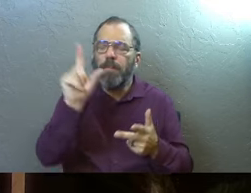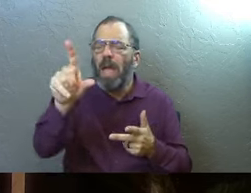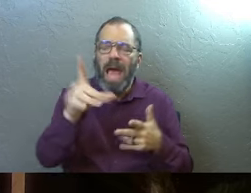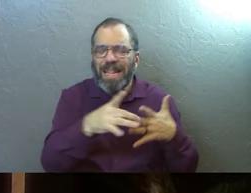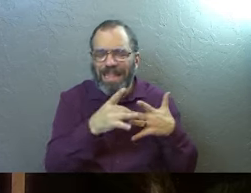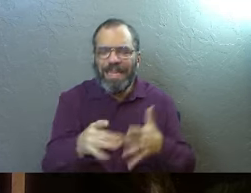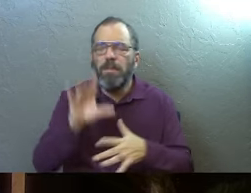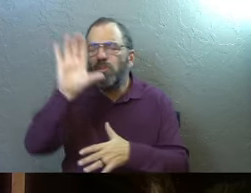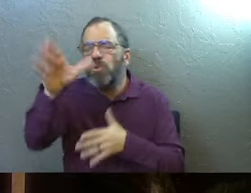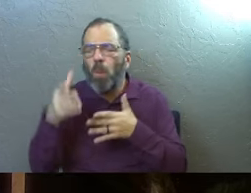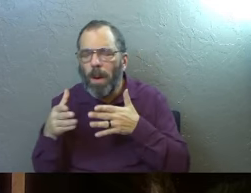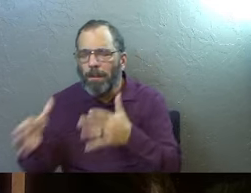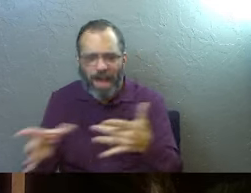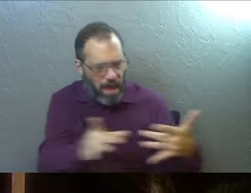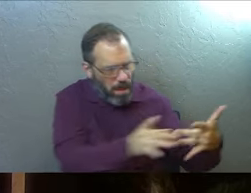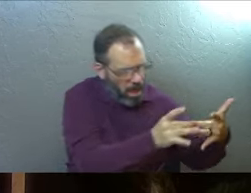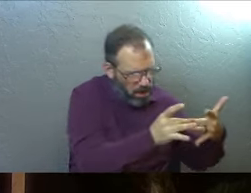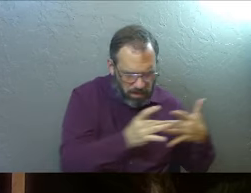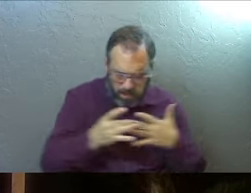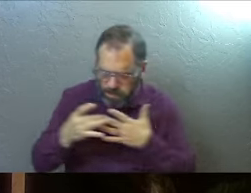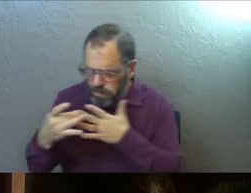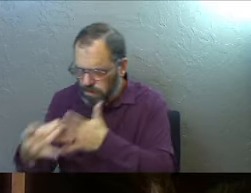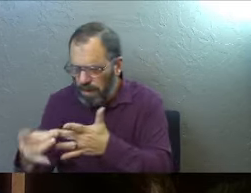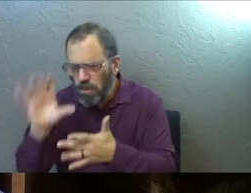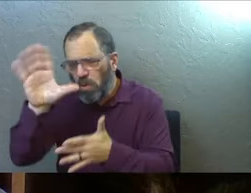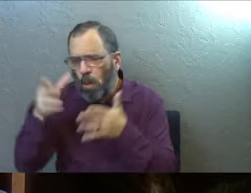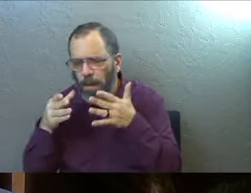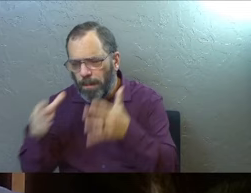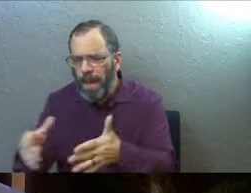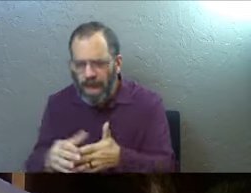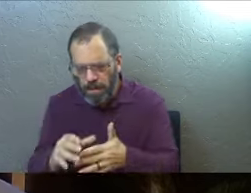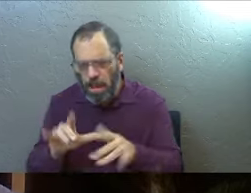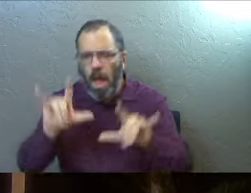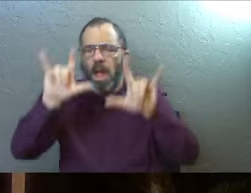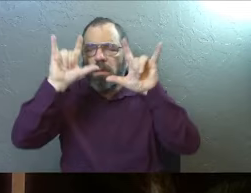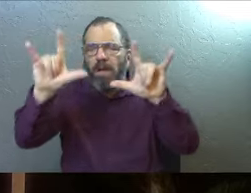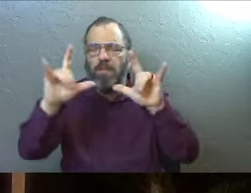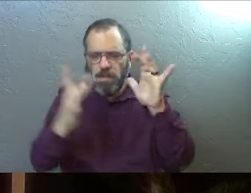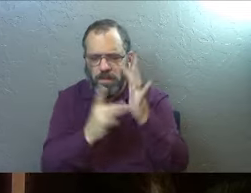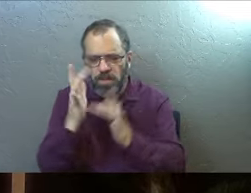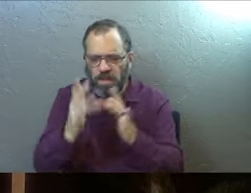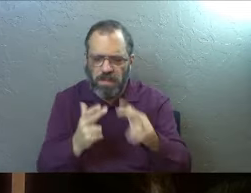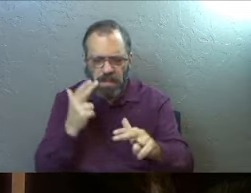peace also? Lord, we love you. In Christ's name, amen.